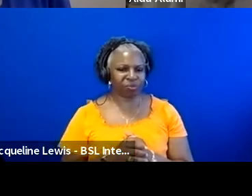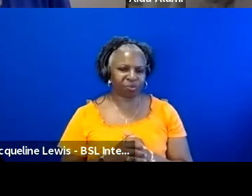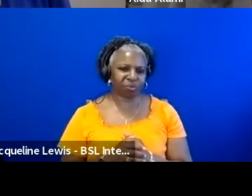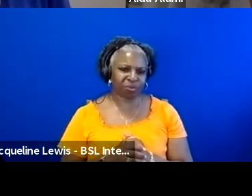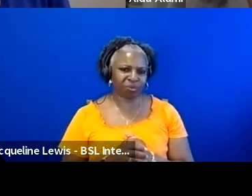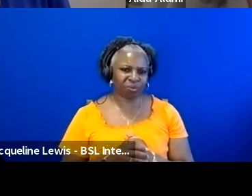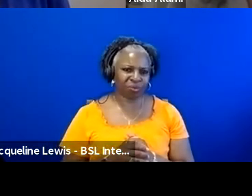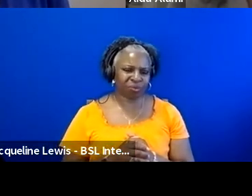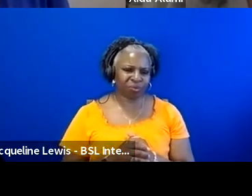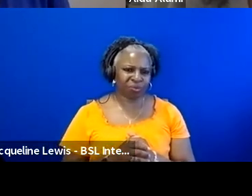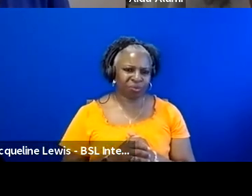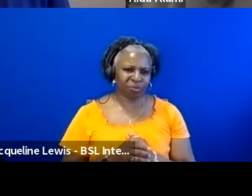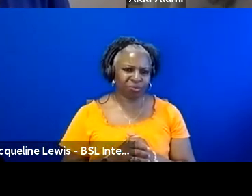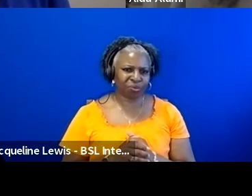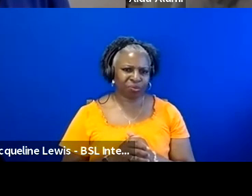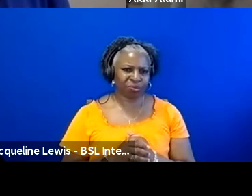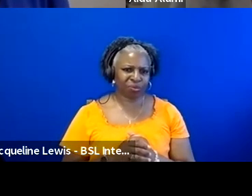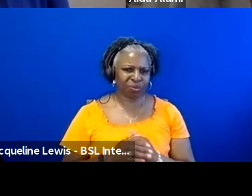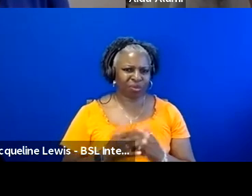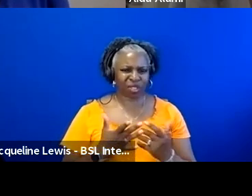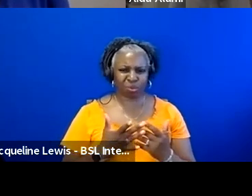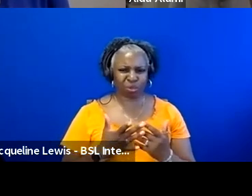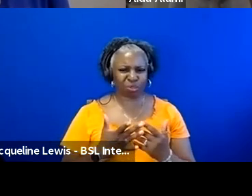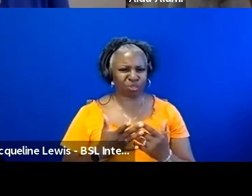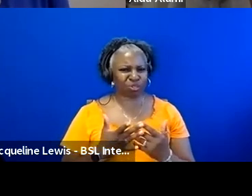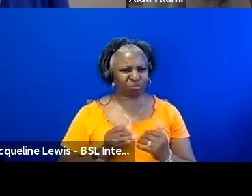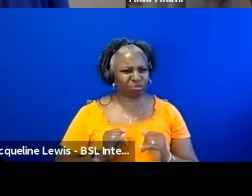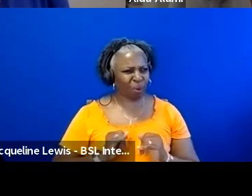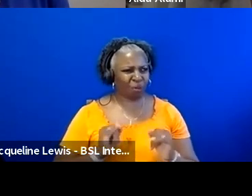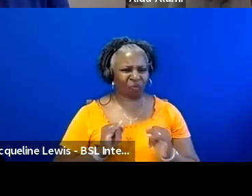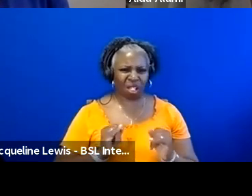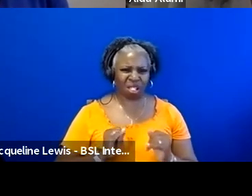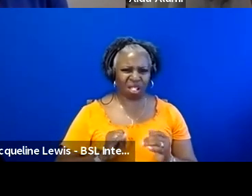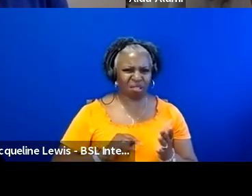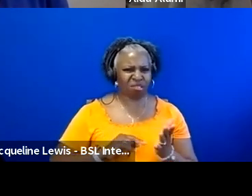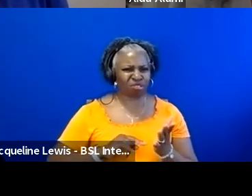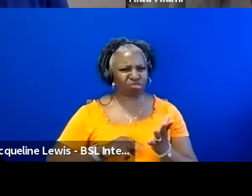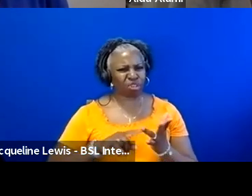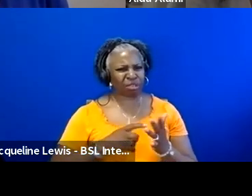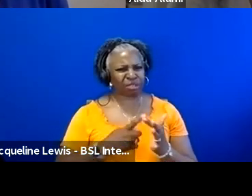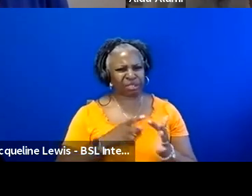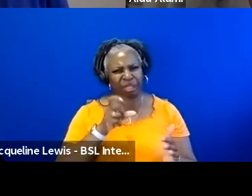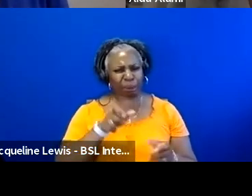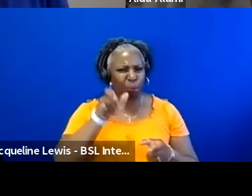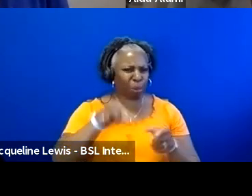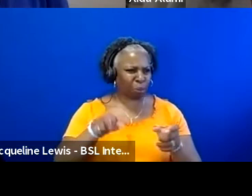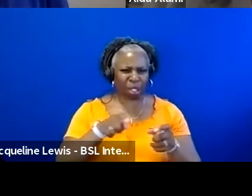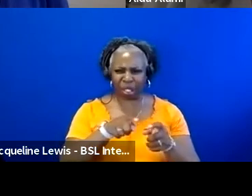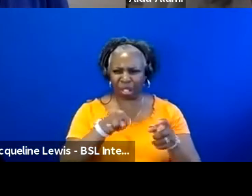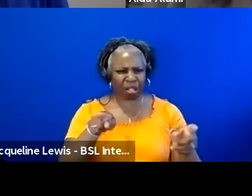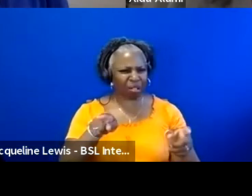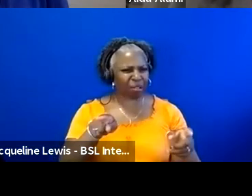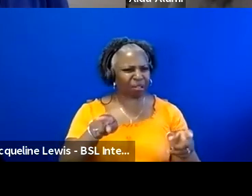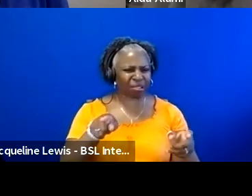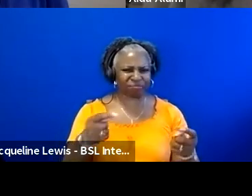it's just so much toxicity in one's life to be confronted to that kind of heat every day. I mean, there isn't a